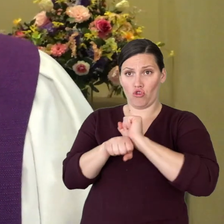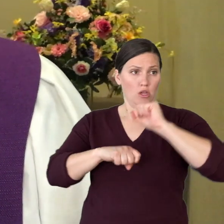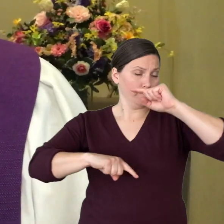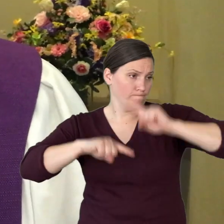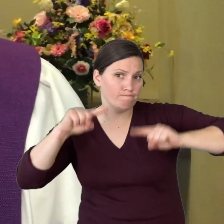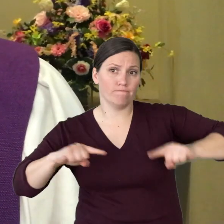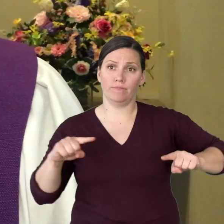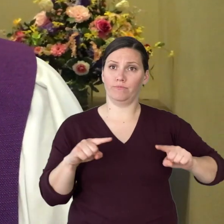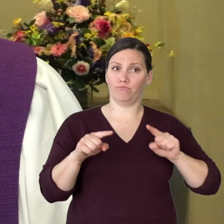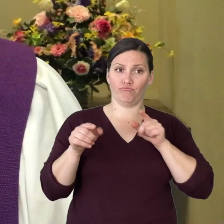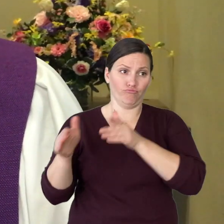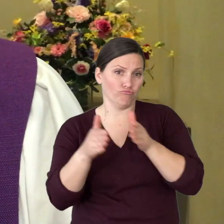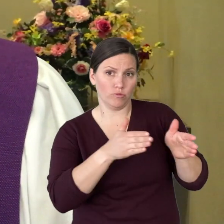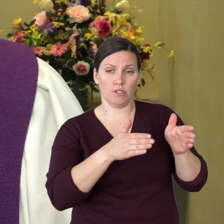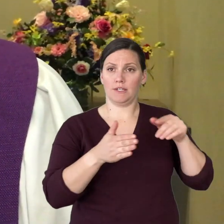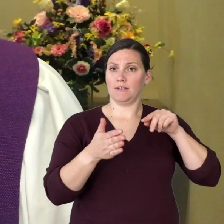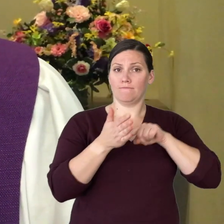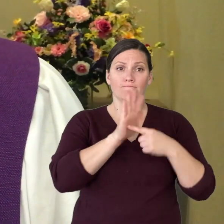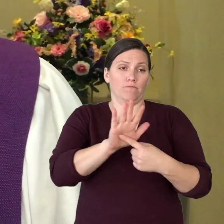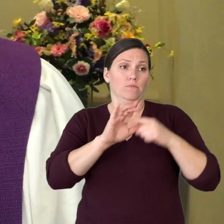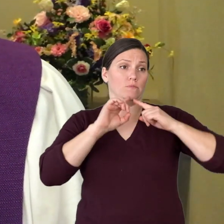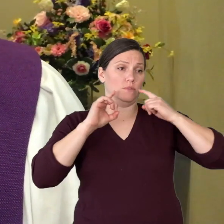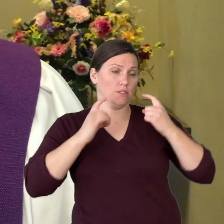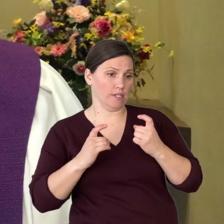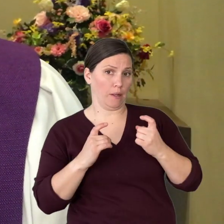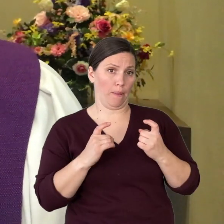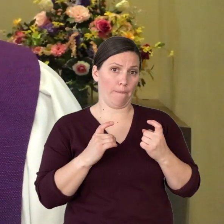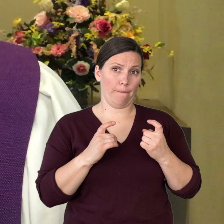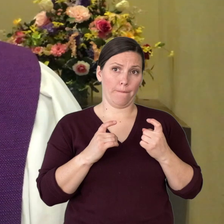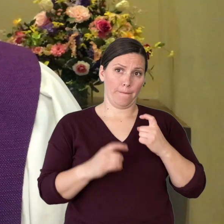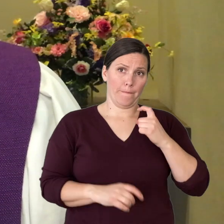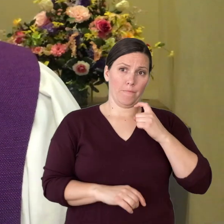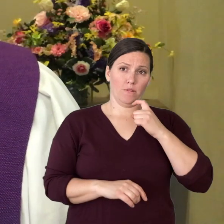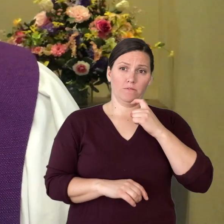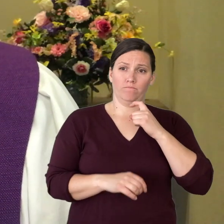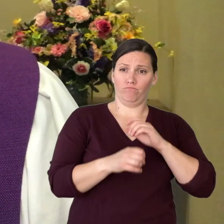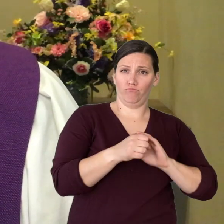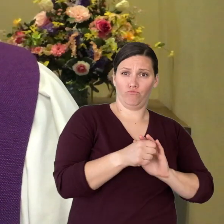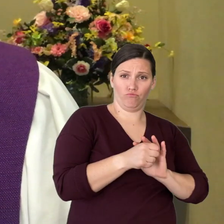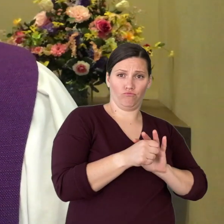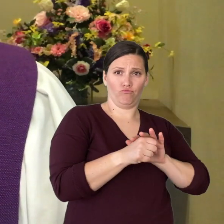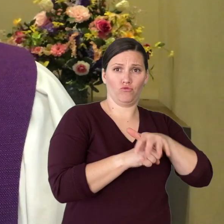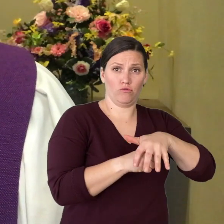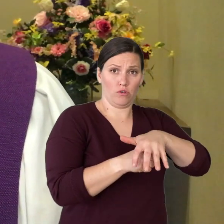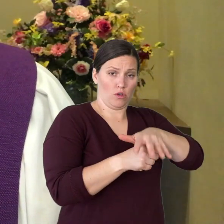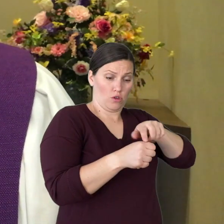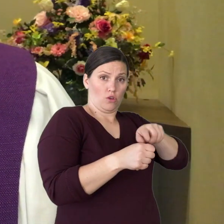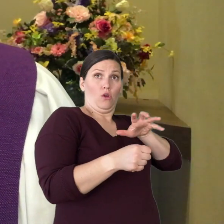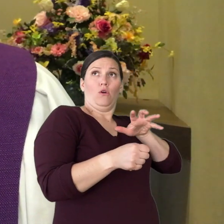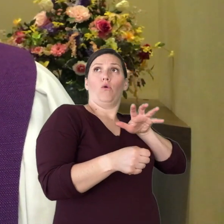in many ways to expose your sin and uncover your disobedience.